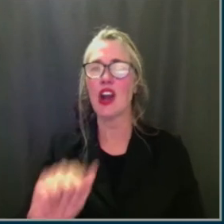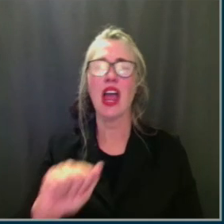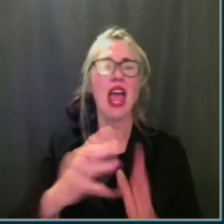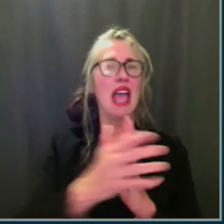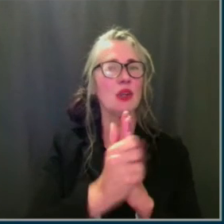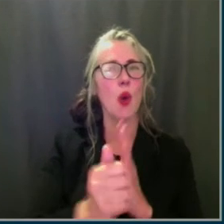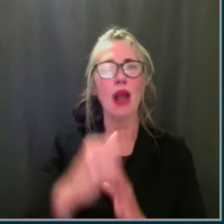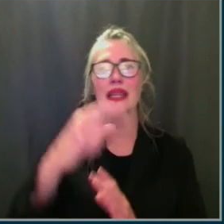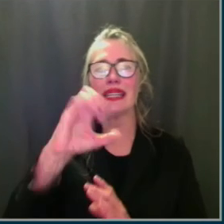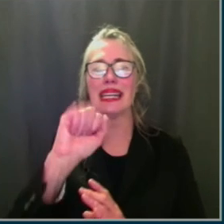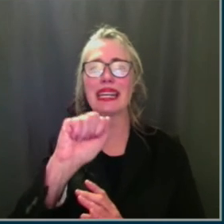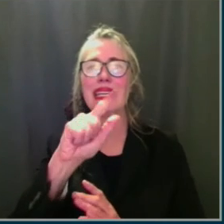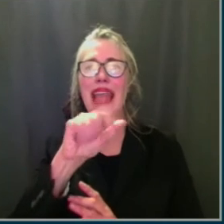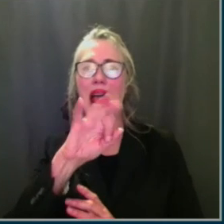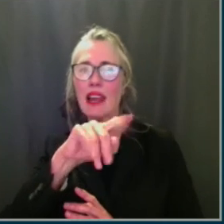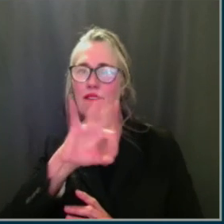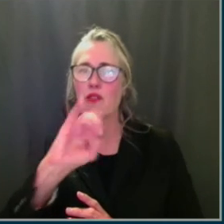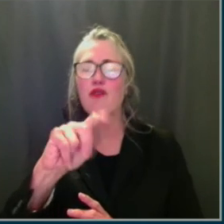California.